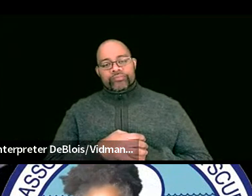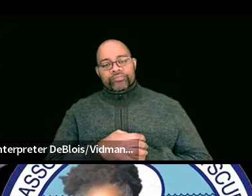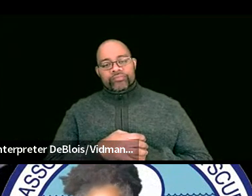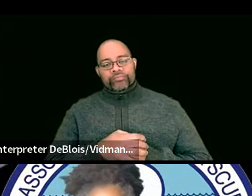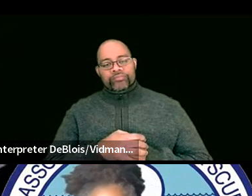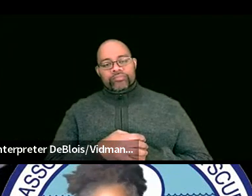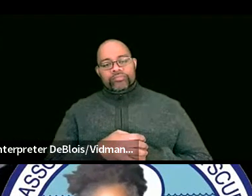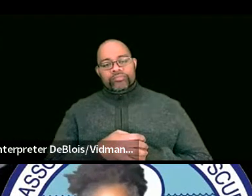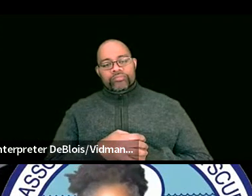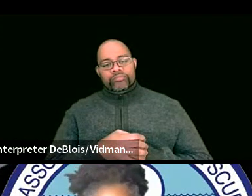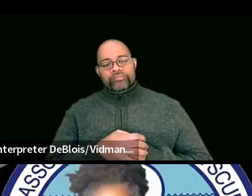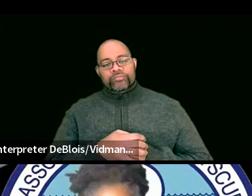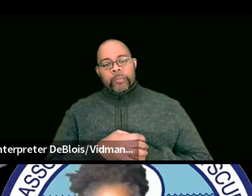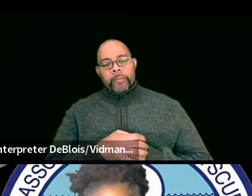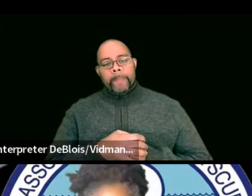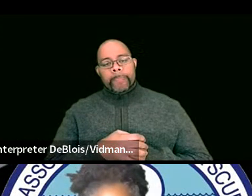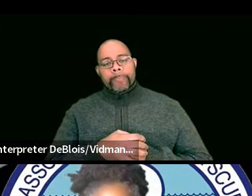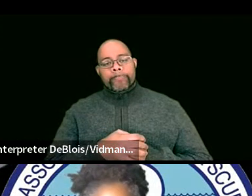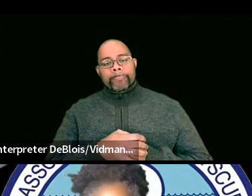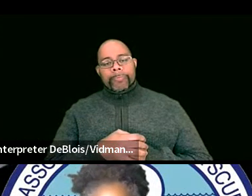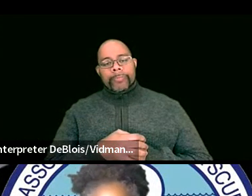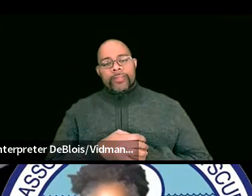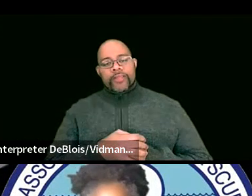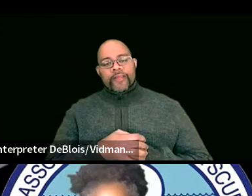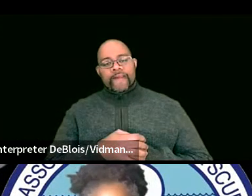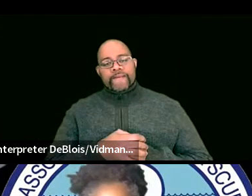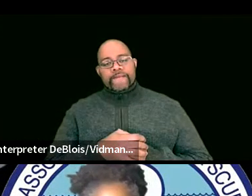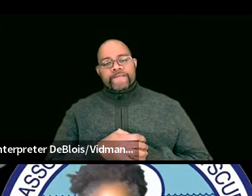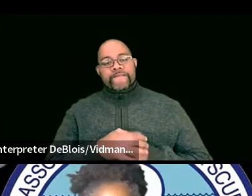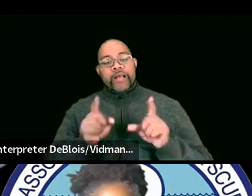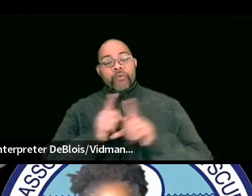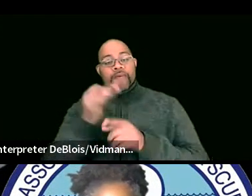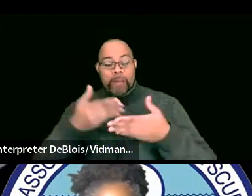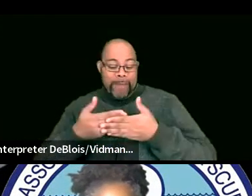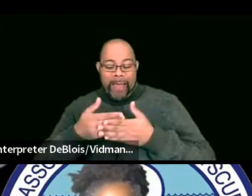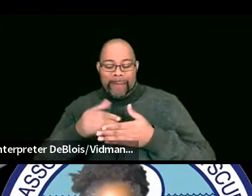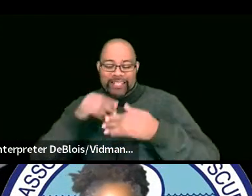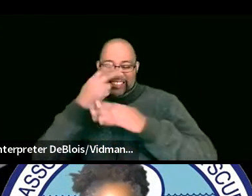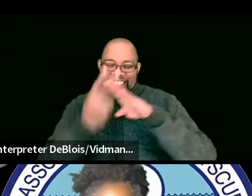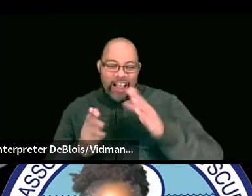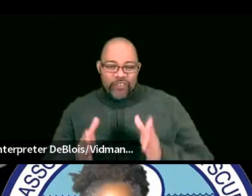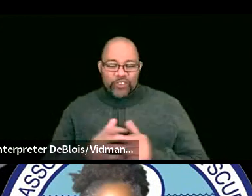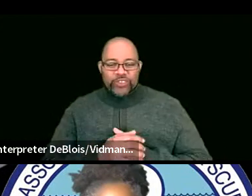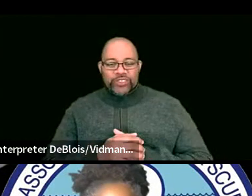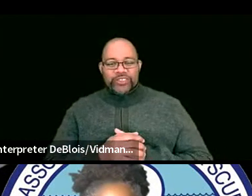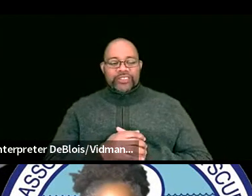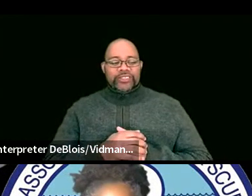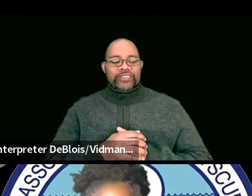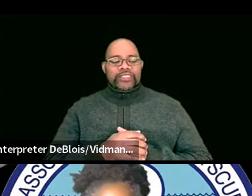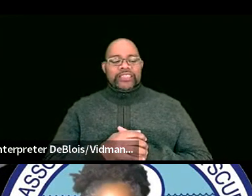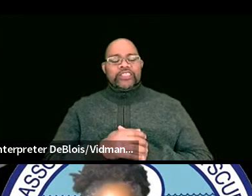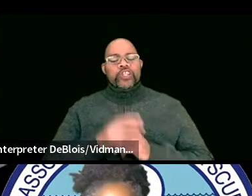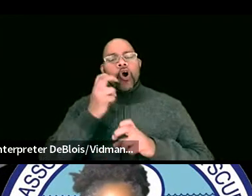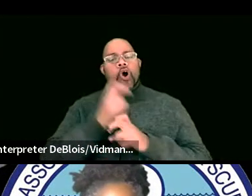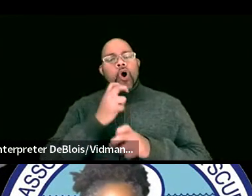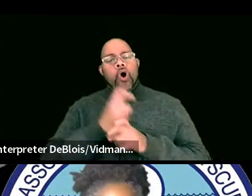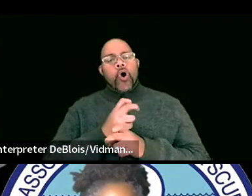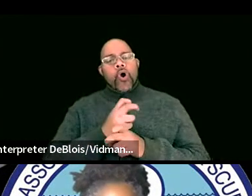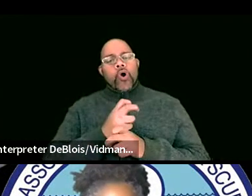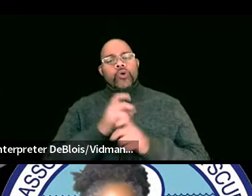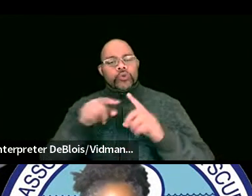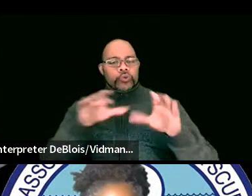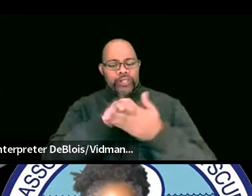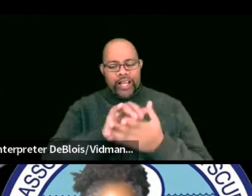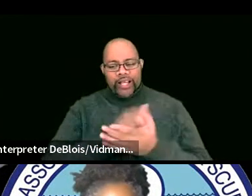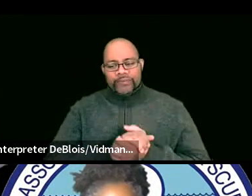You know, there's as one of the baby divers, like, you know, it's hard to do